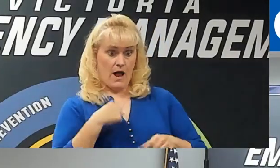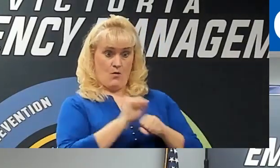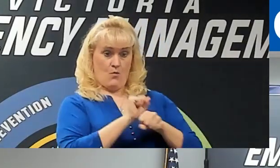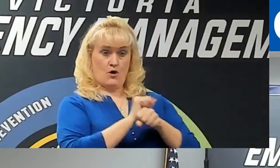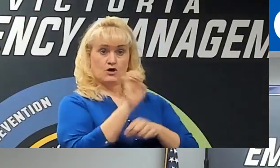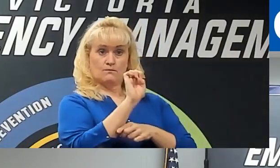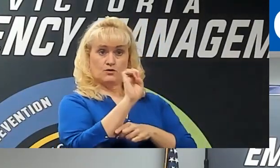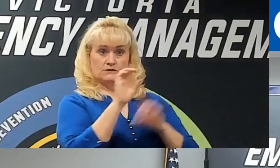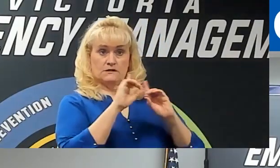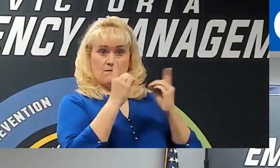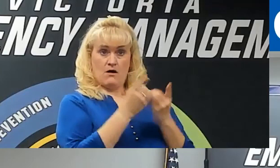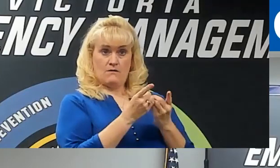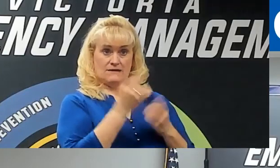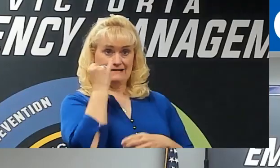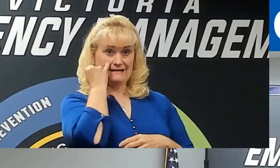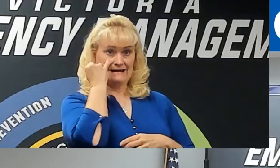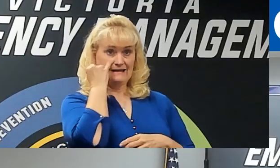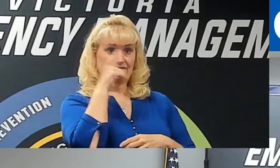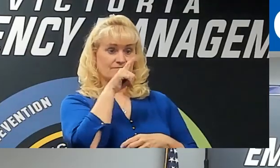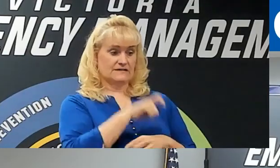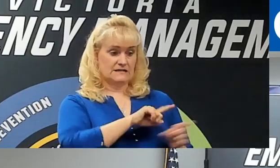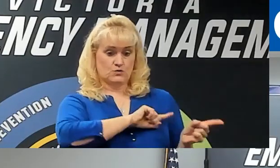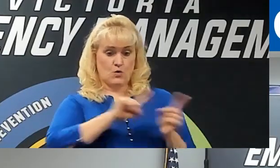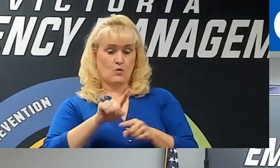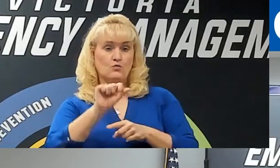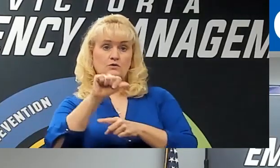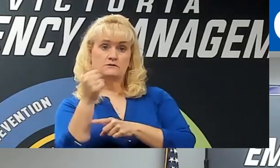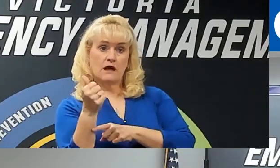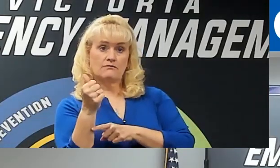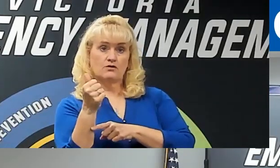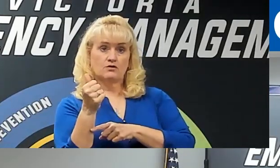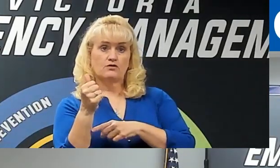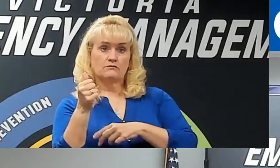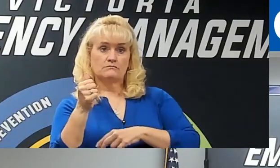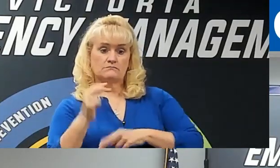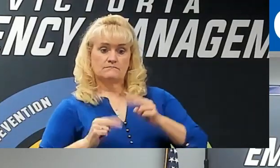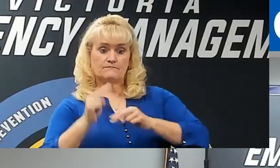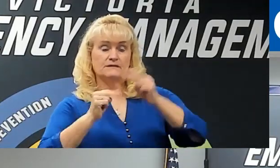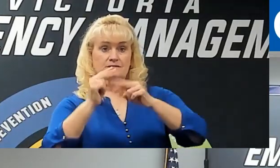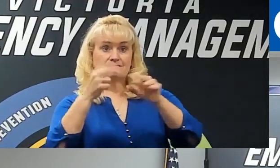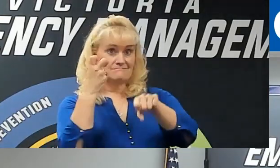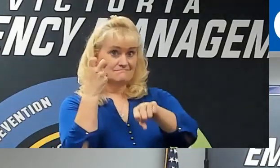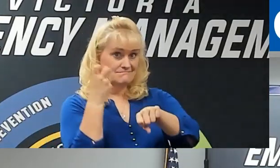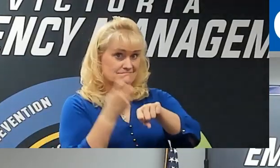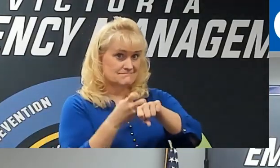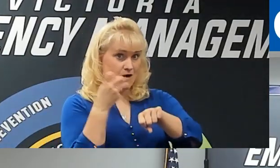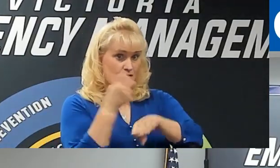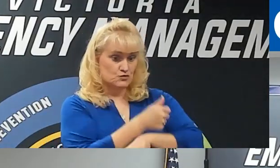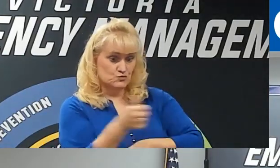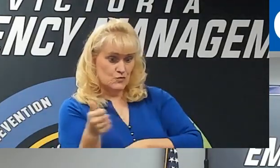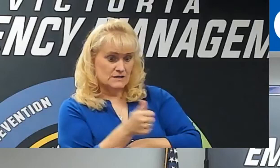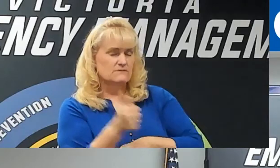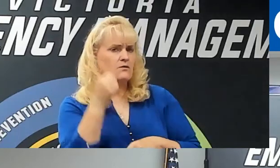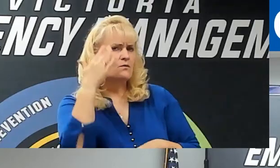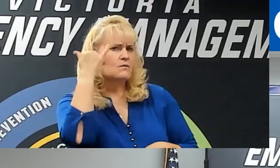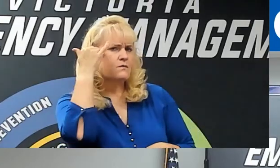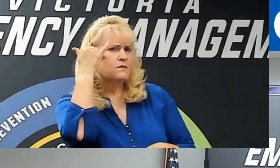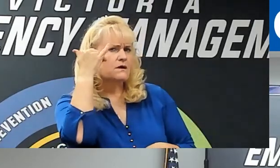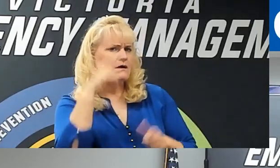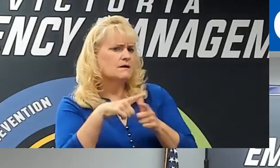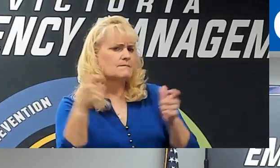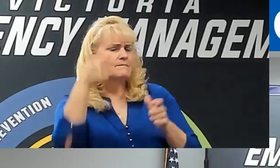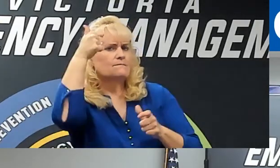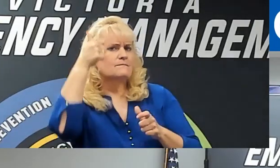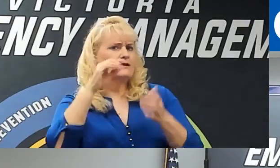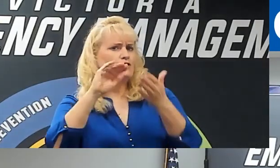if we have patients that have to be transferred to another facility, it is getting very hard to transfer those patients. Why? Because the bigger cities'